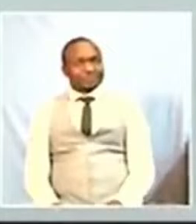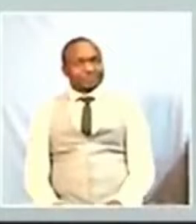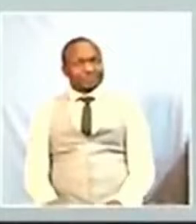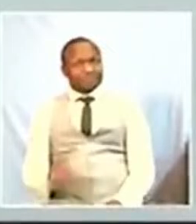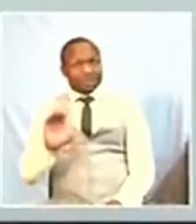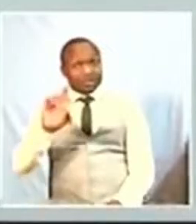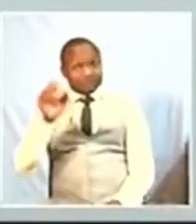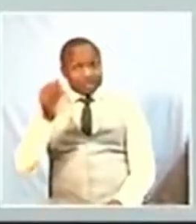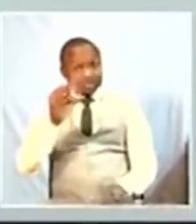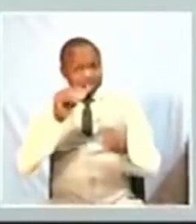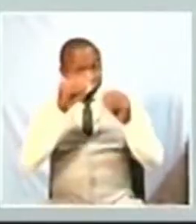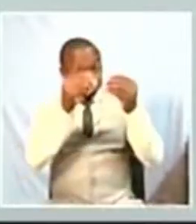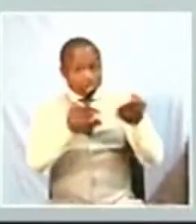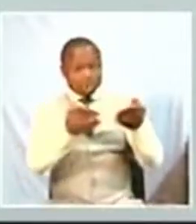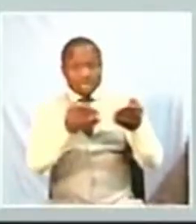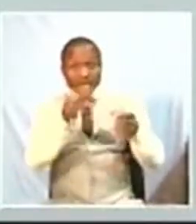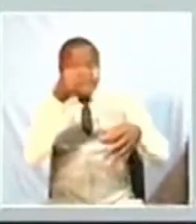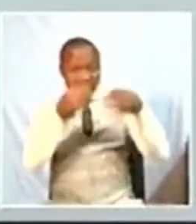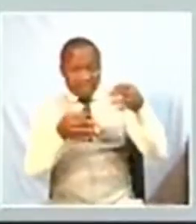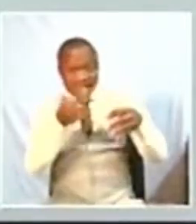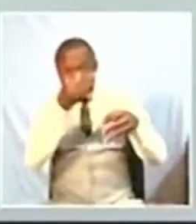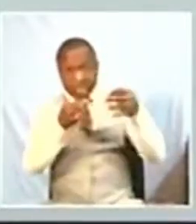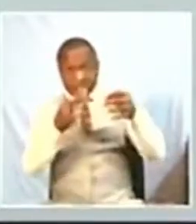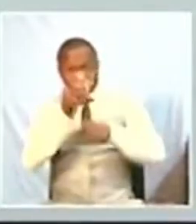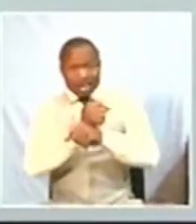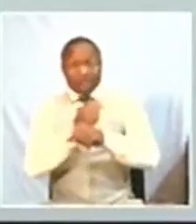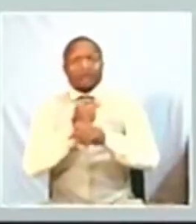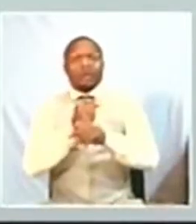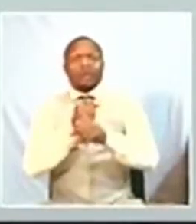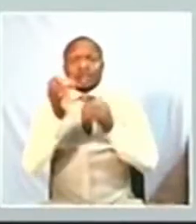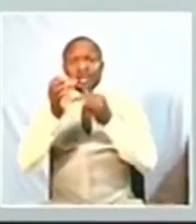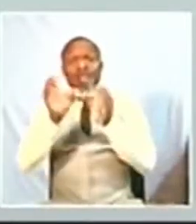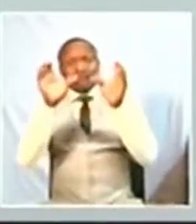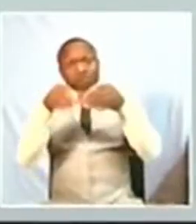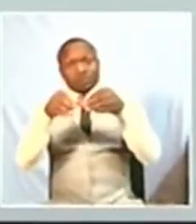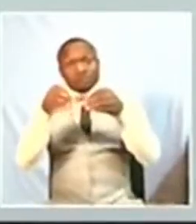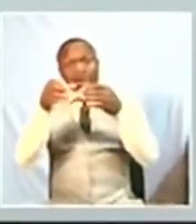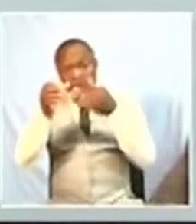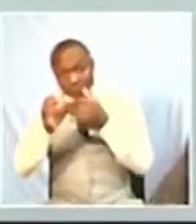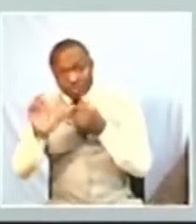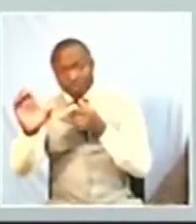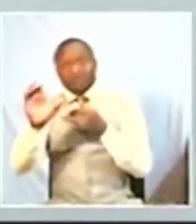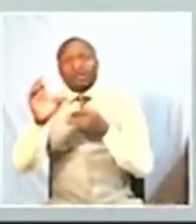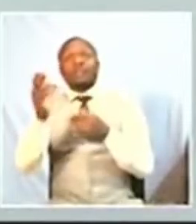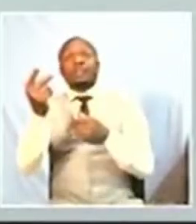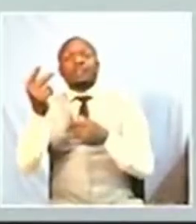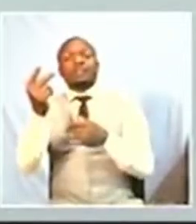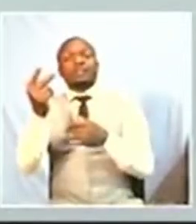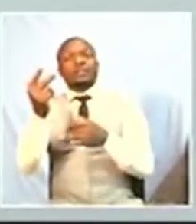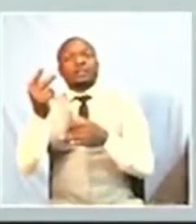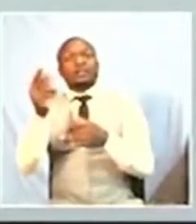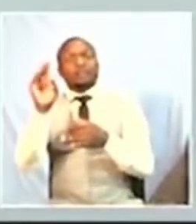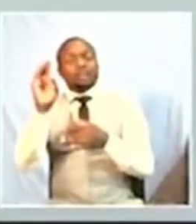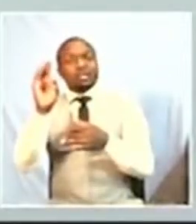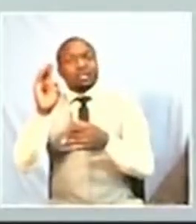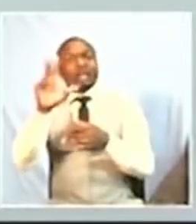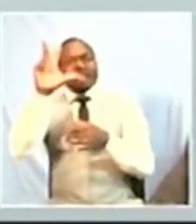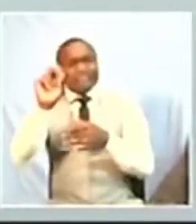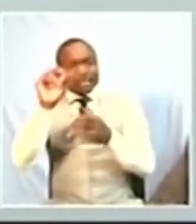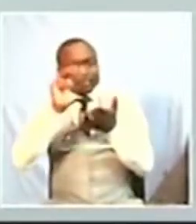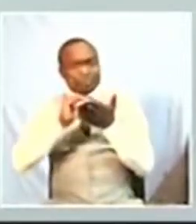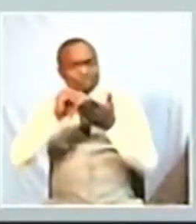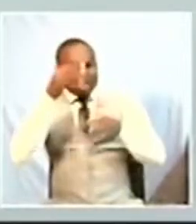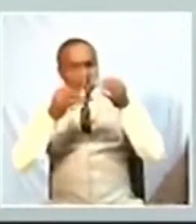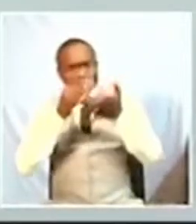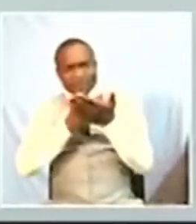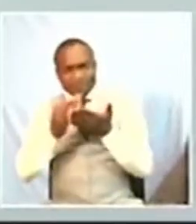As CDF allocation. If you get the community development component about 16 million plus 13 million, you had the 30 million. If you